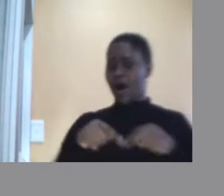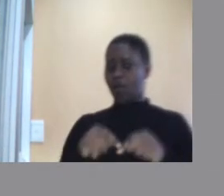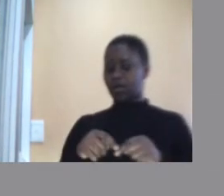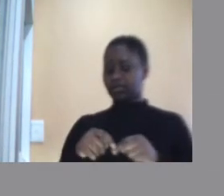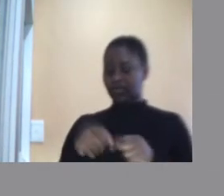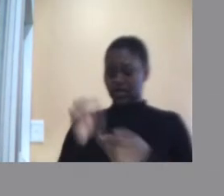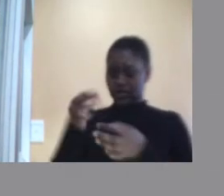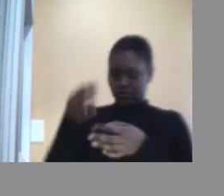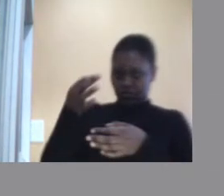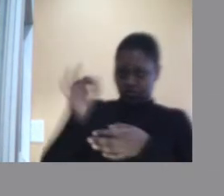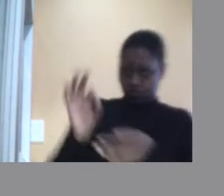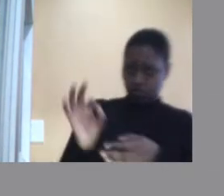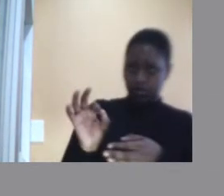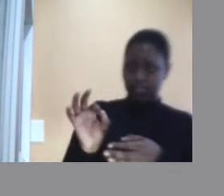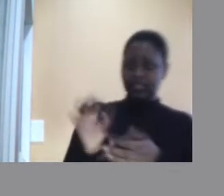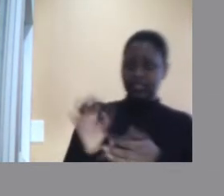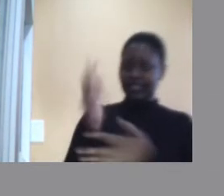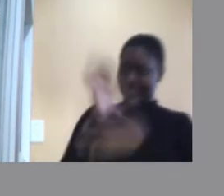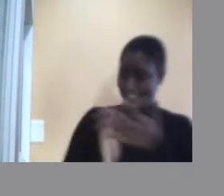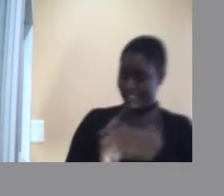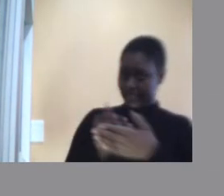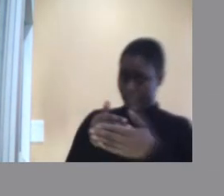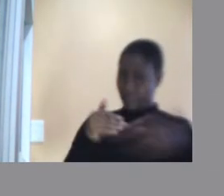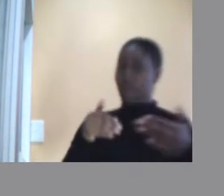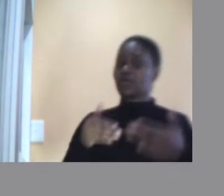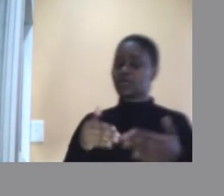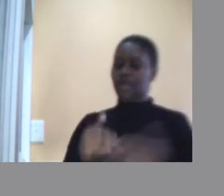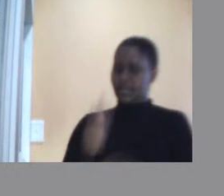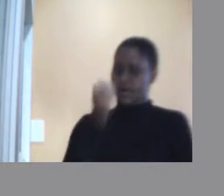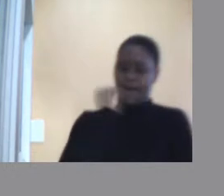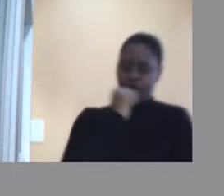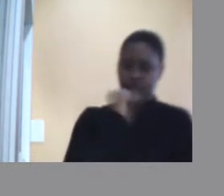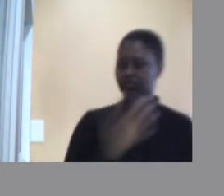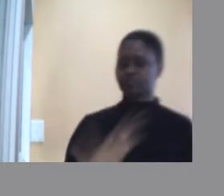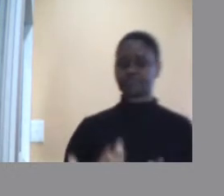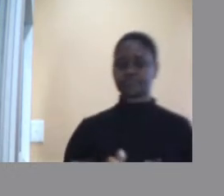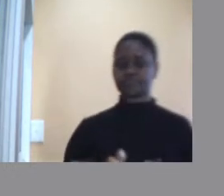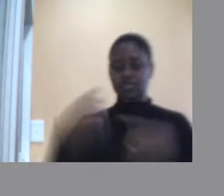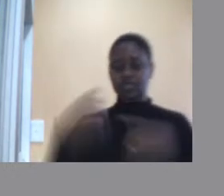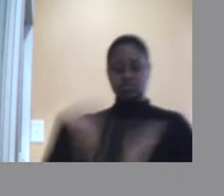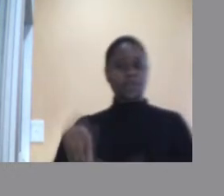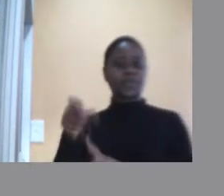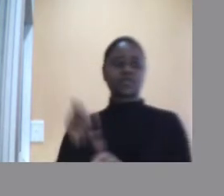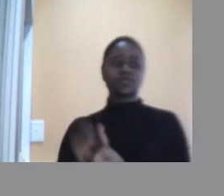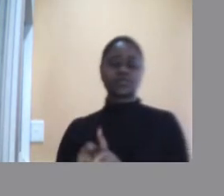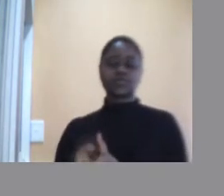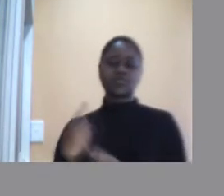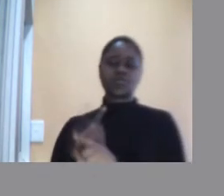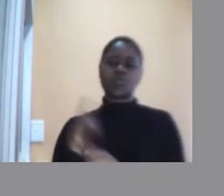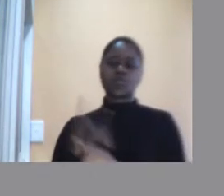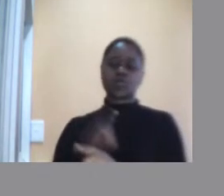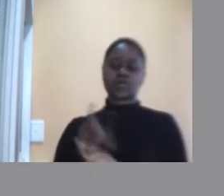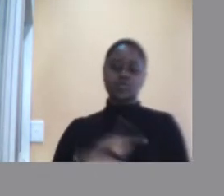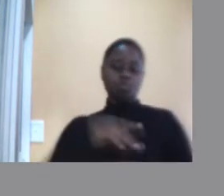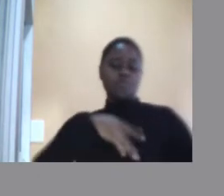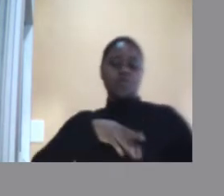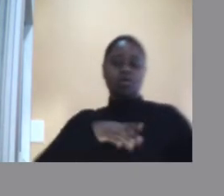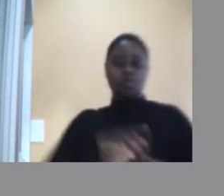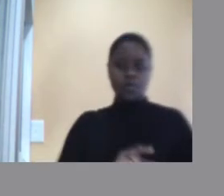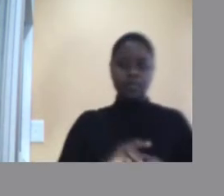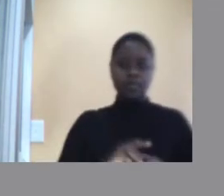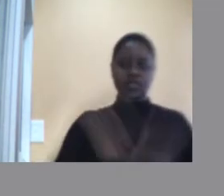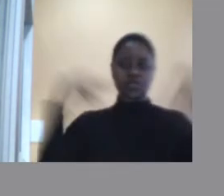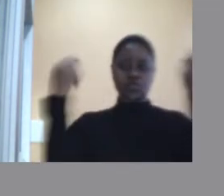the historical injustice of the past without being apologetic. SLALO will always remain committed to the